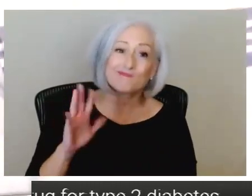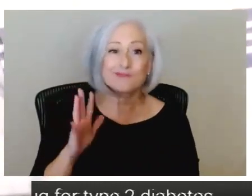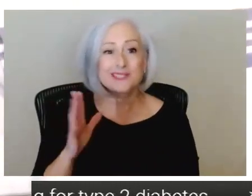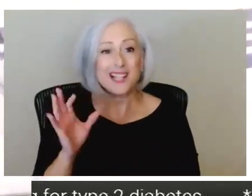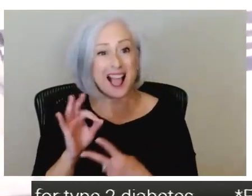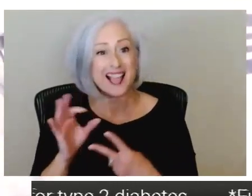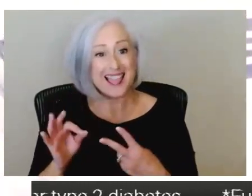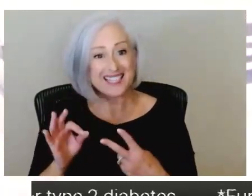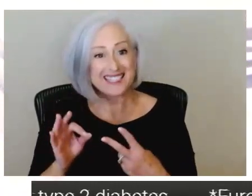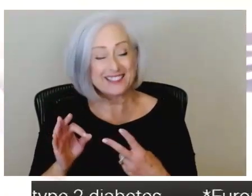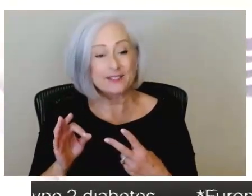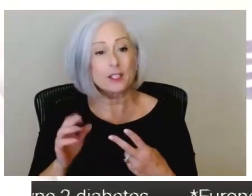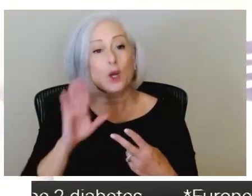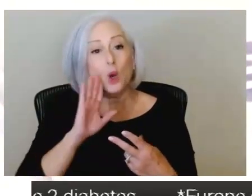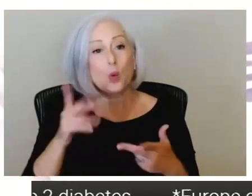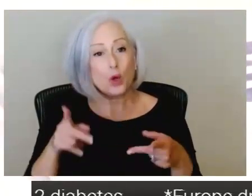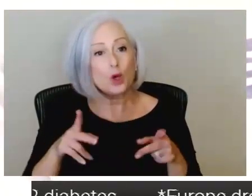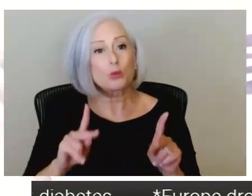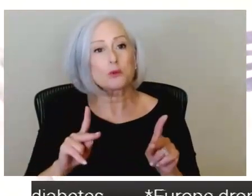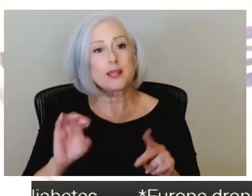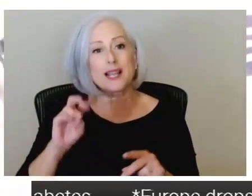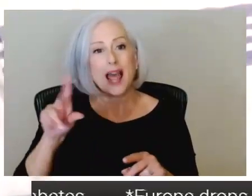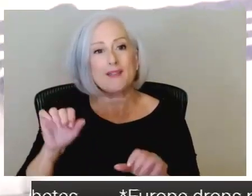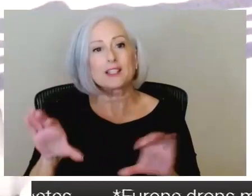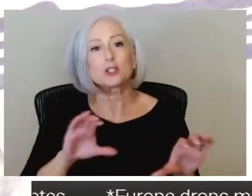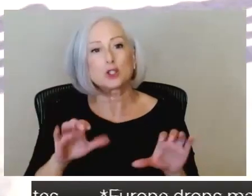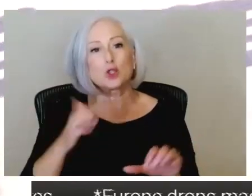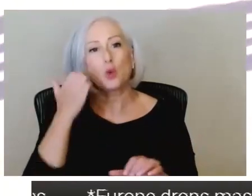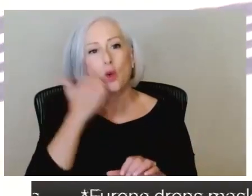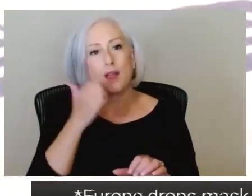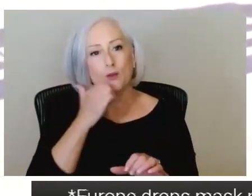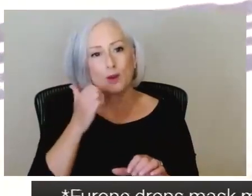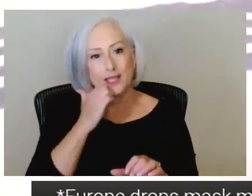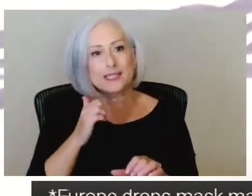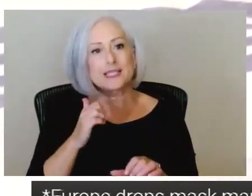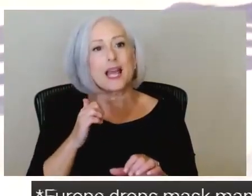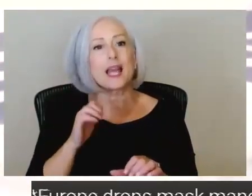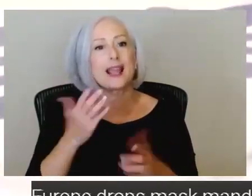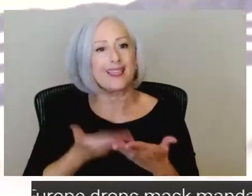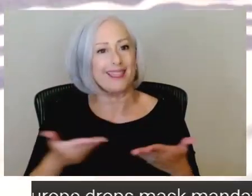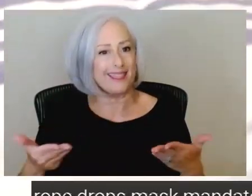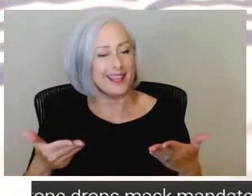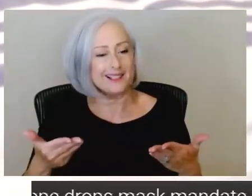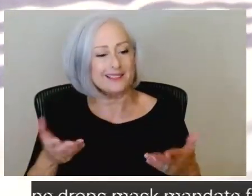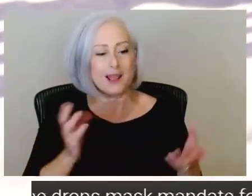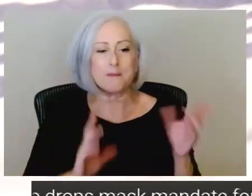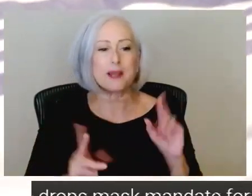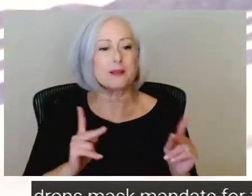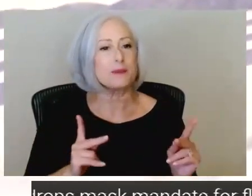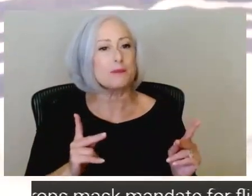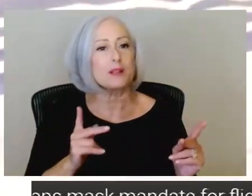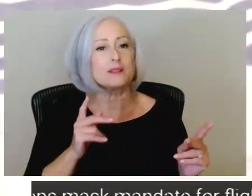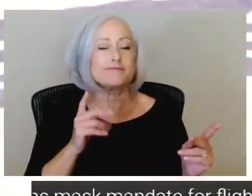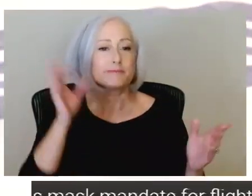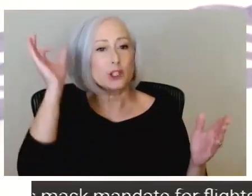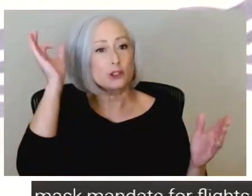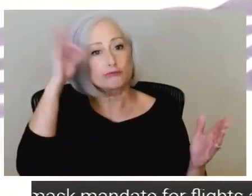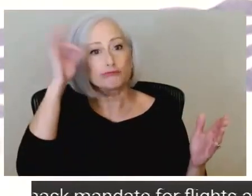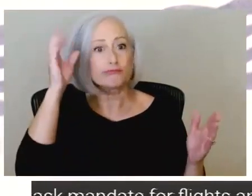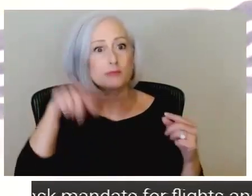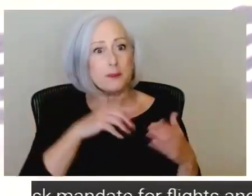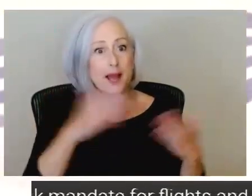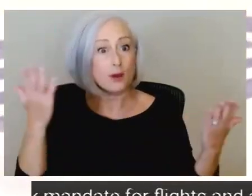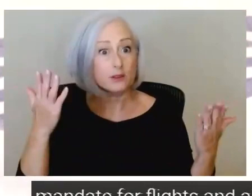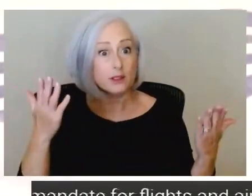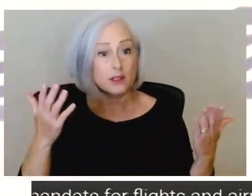be a thing that allows Evelyn to do everyday tasks that so many of us take for granted. Even things like putting a mask on. She'll be able to do